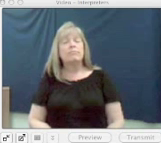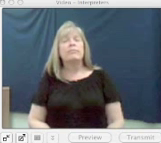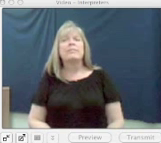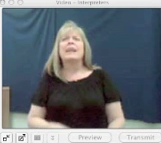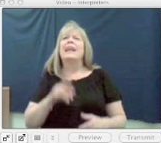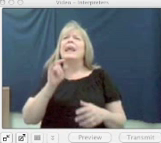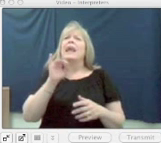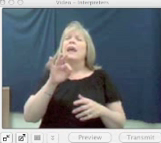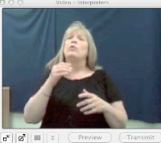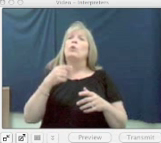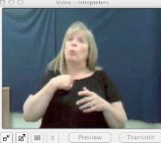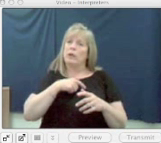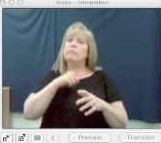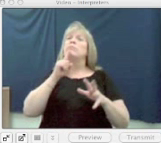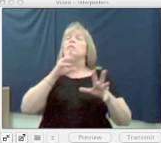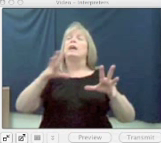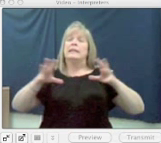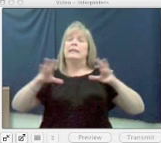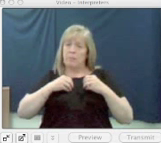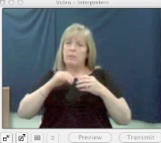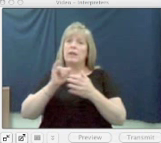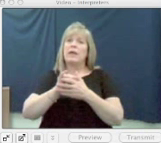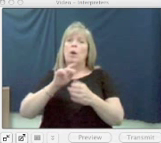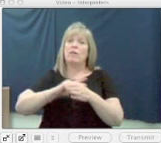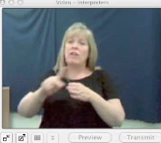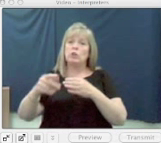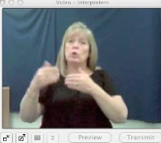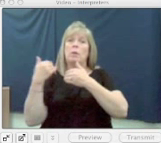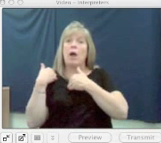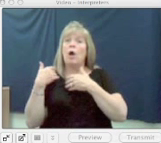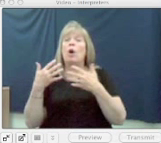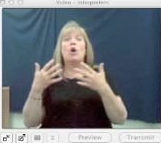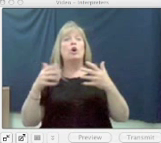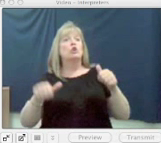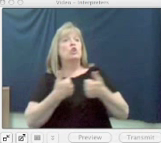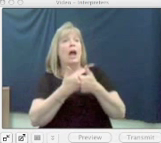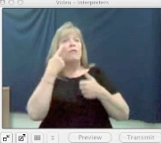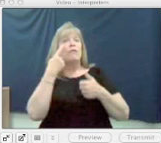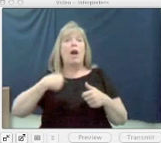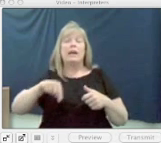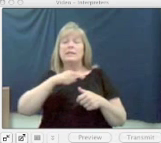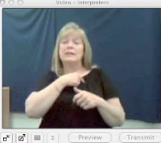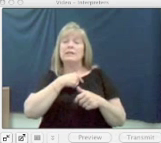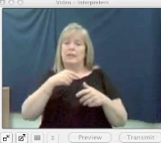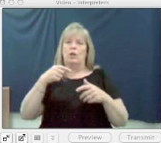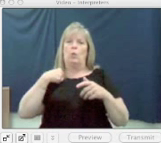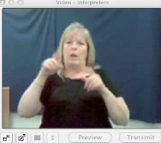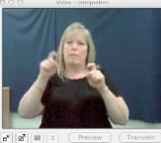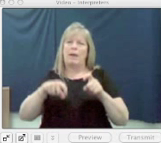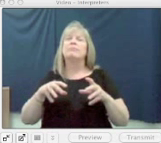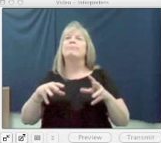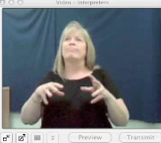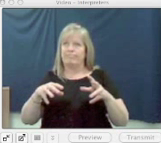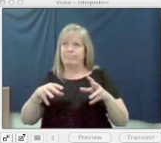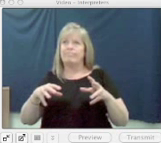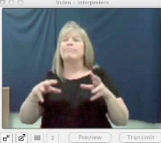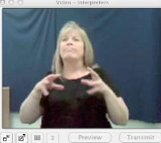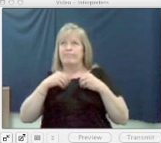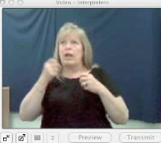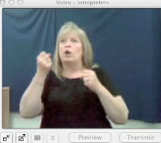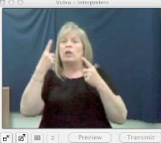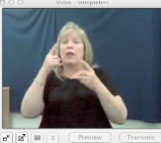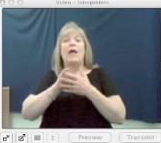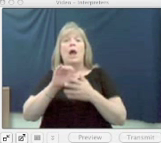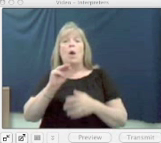If we were to embrace professional responsibility, the challenge to the profession would be that we would have to appreciate that morality requires a discussion of right and